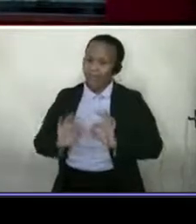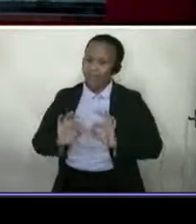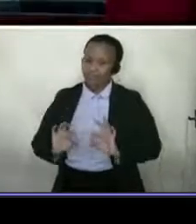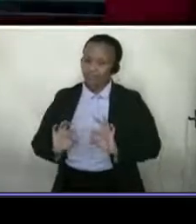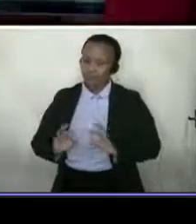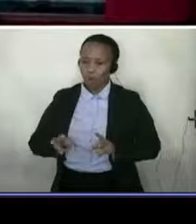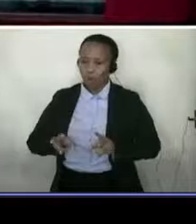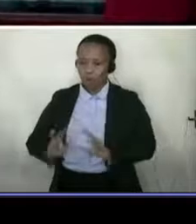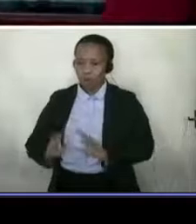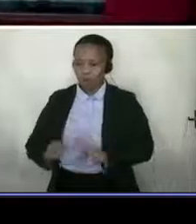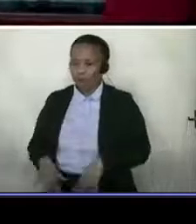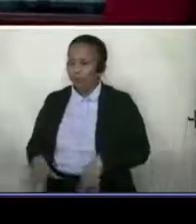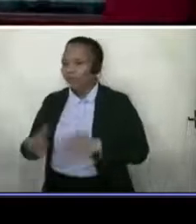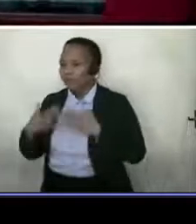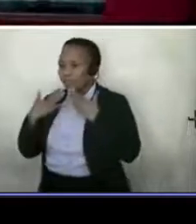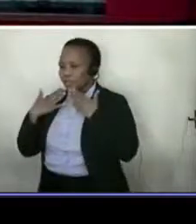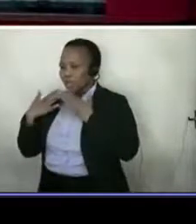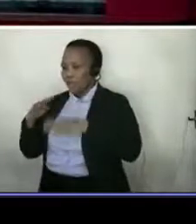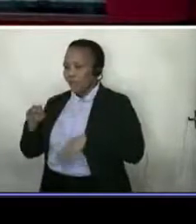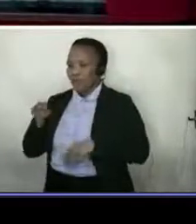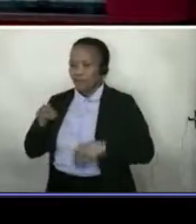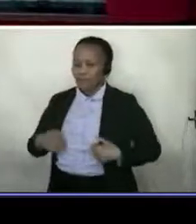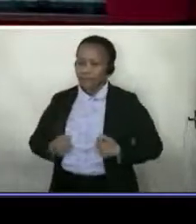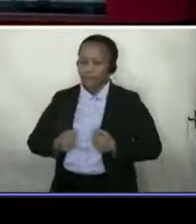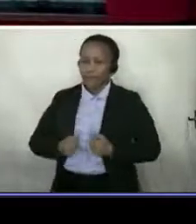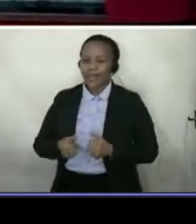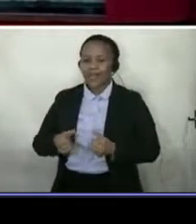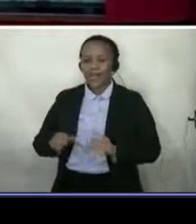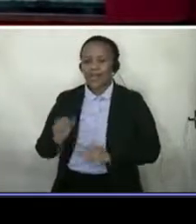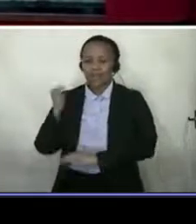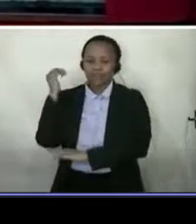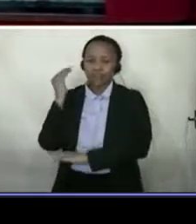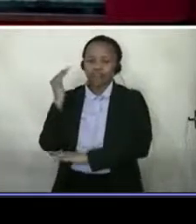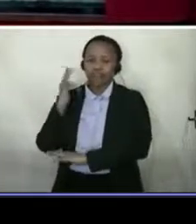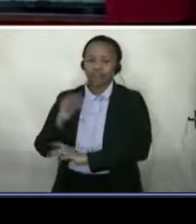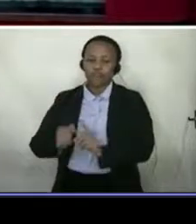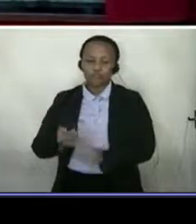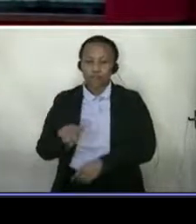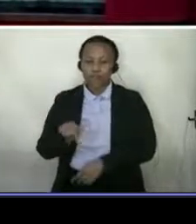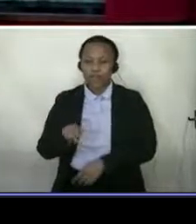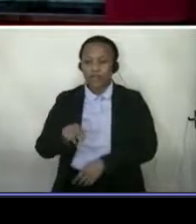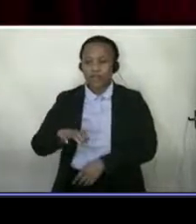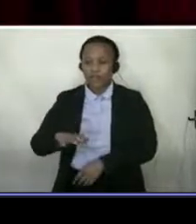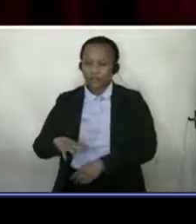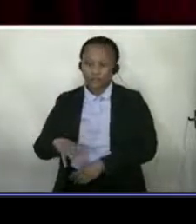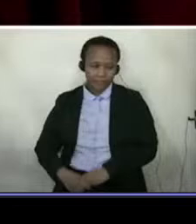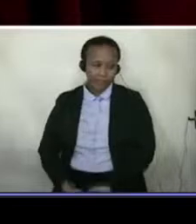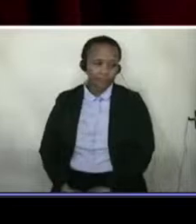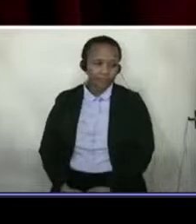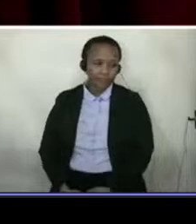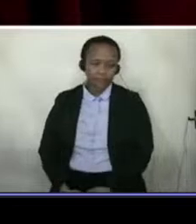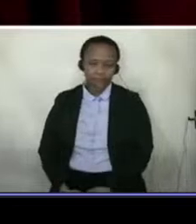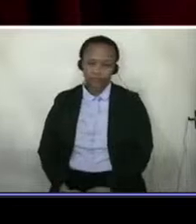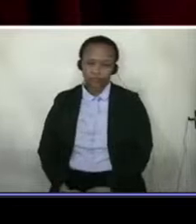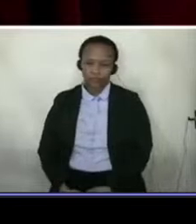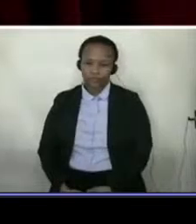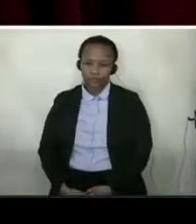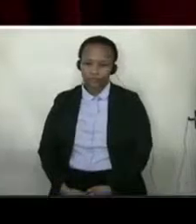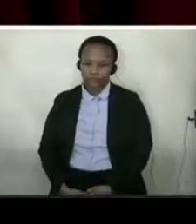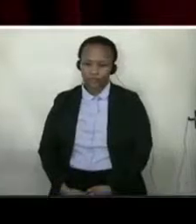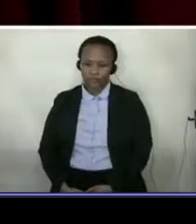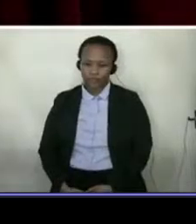Thank you. The next speaker is a speaker from the ANC, Honorable ZLI Tele, for